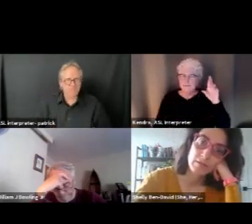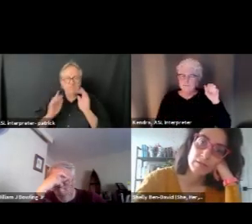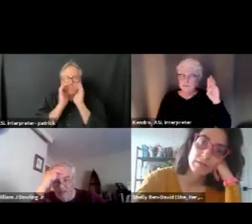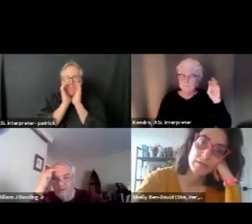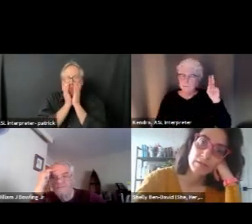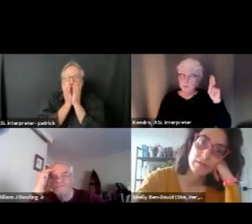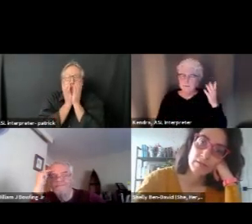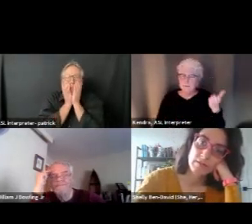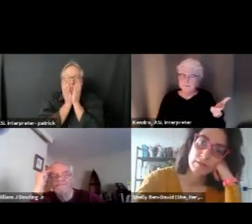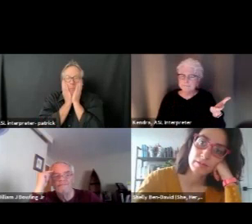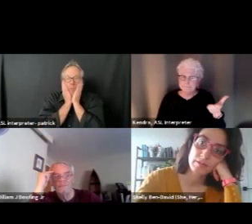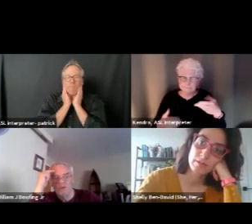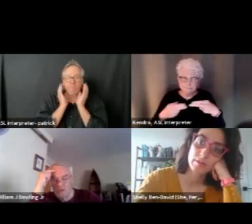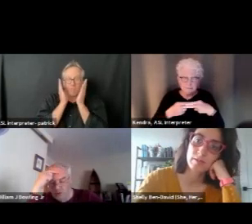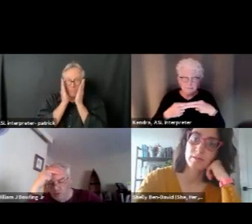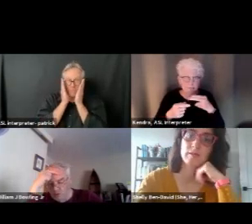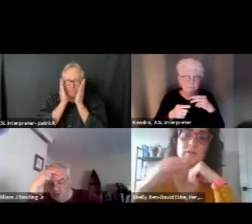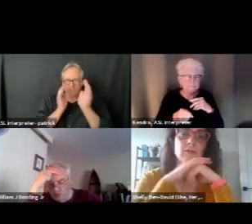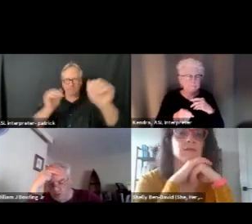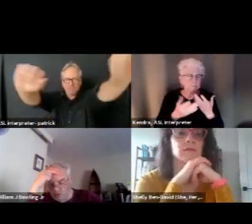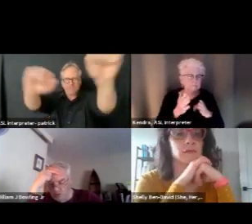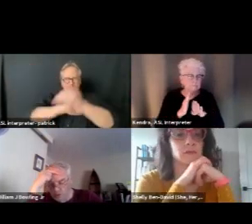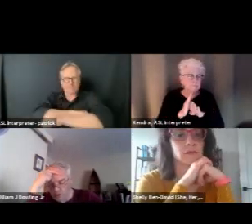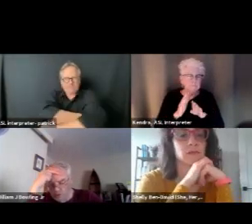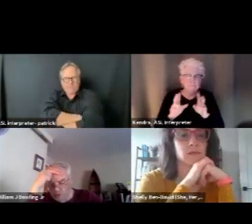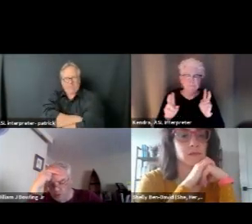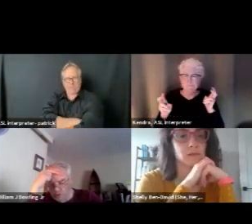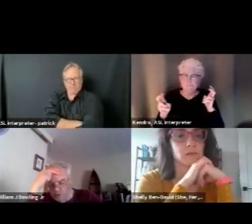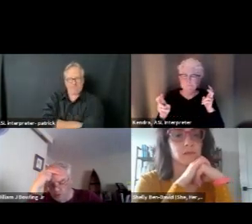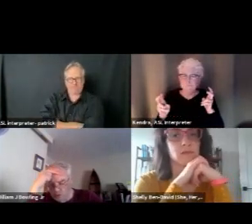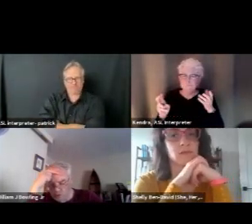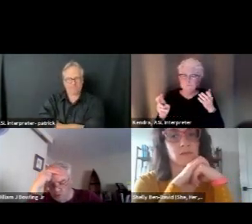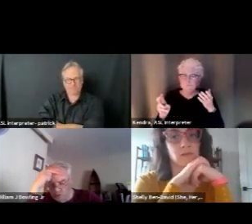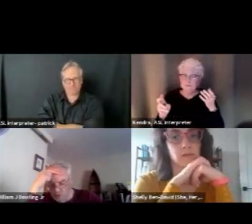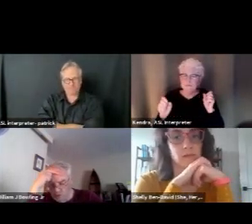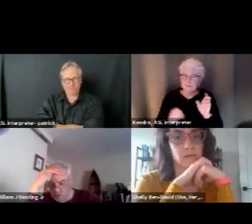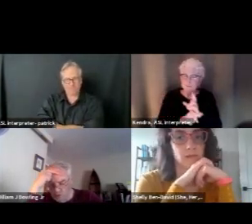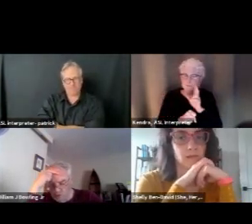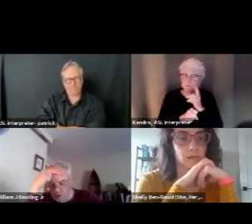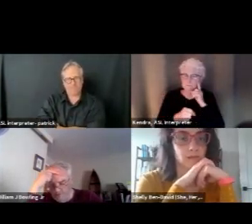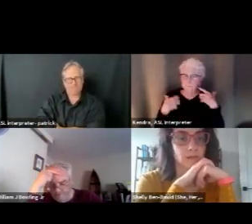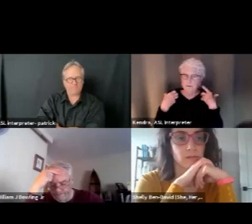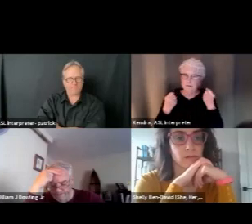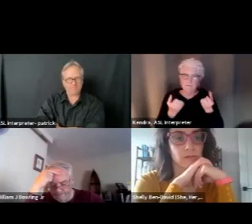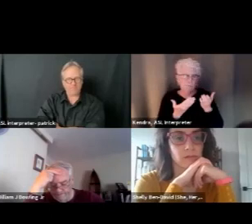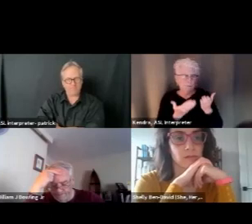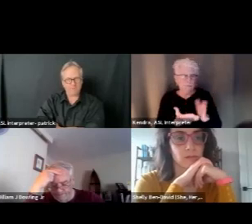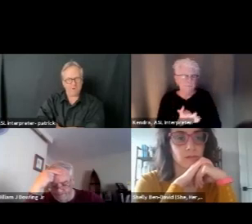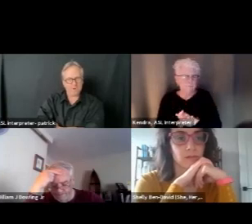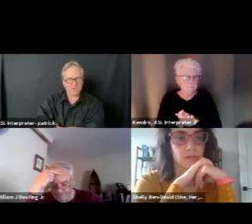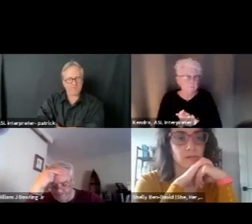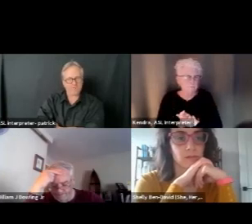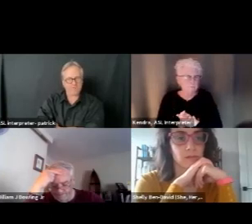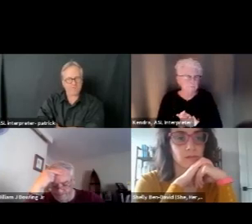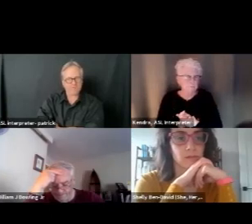develop a questionnaire or a recovery instrument. And you could see, so these authors, put together a bunch